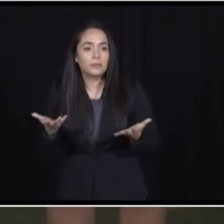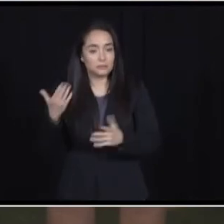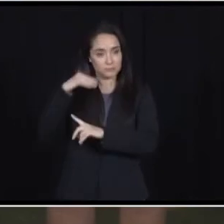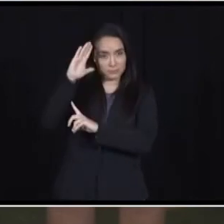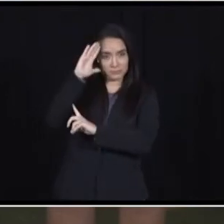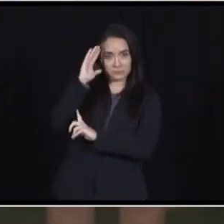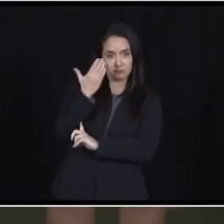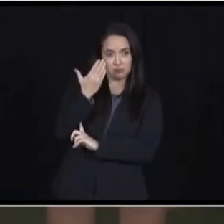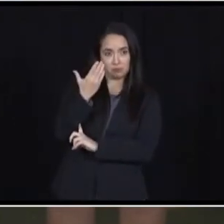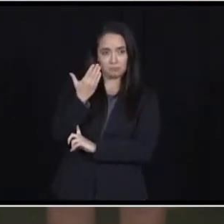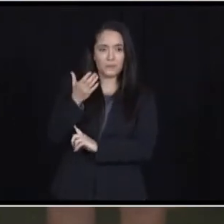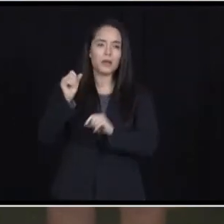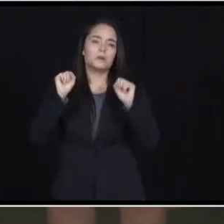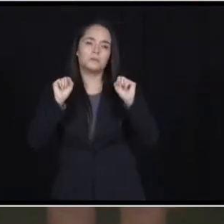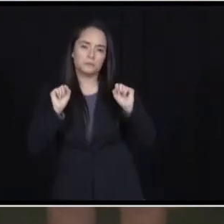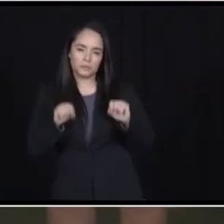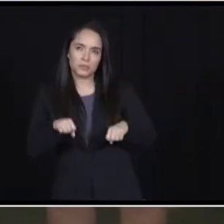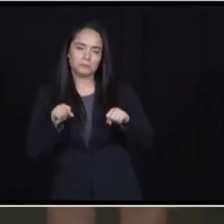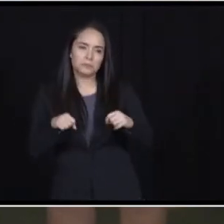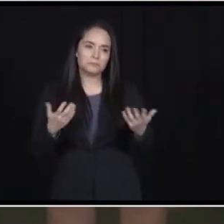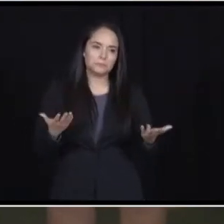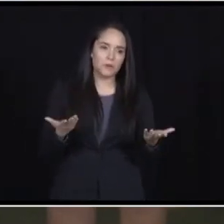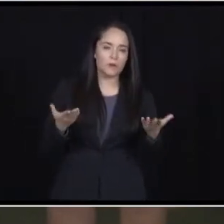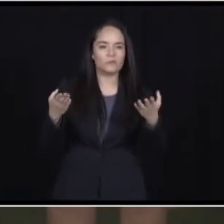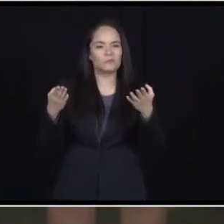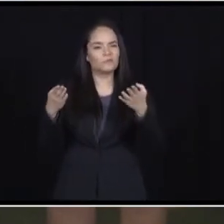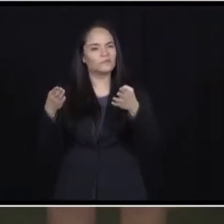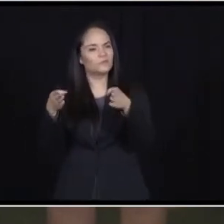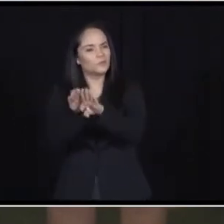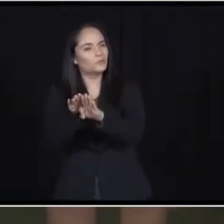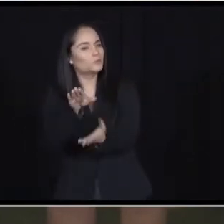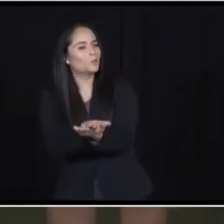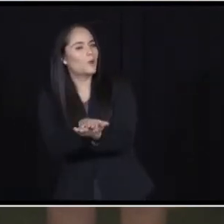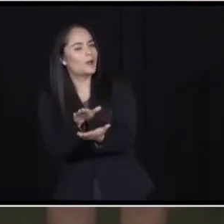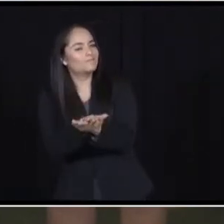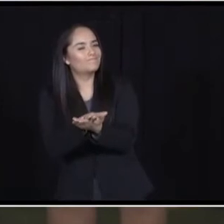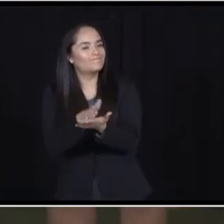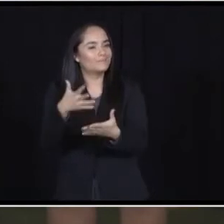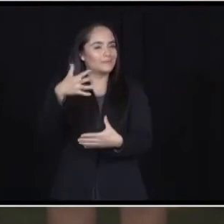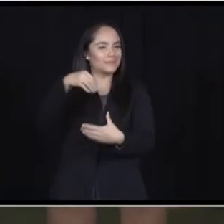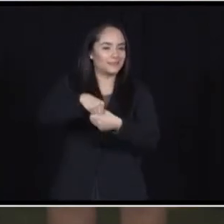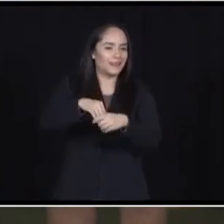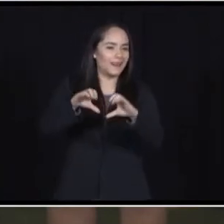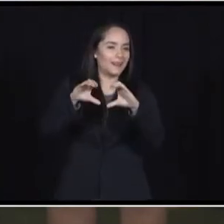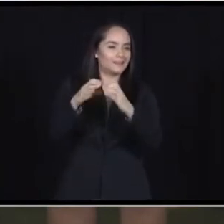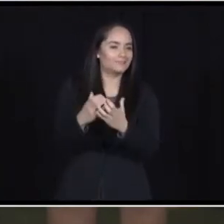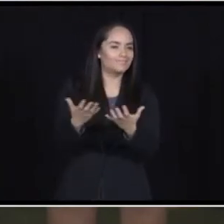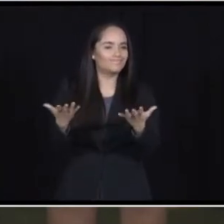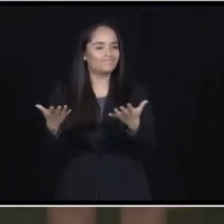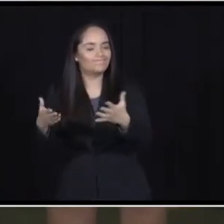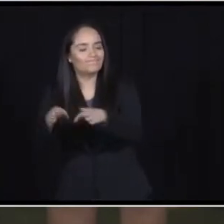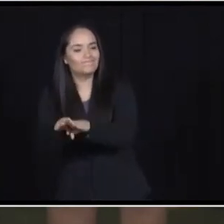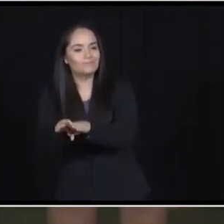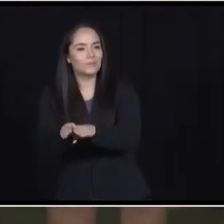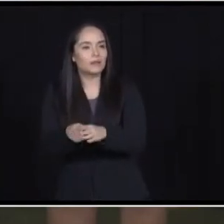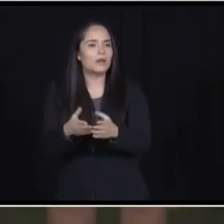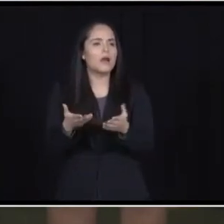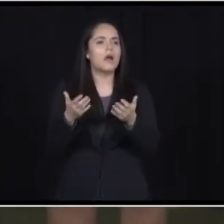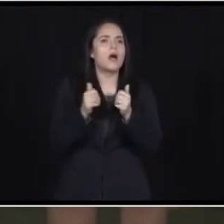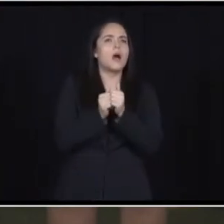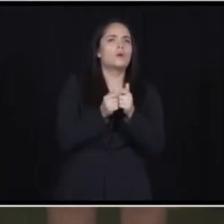a very possible closure of in-class learning for a short amount of time? Well,